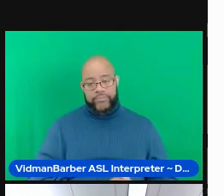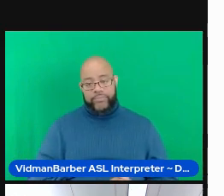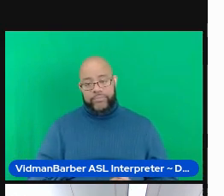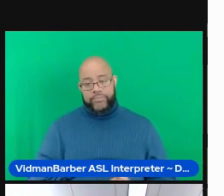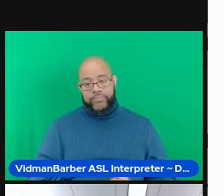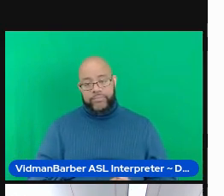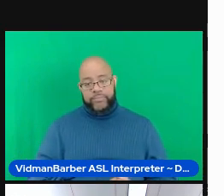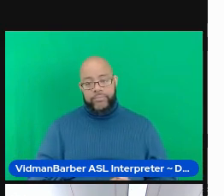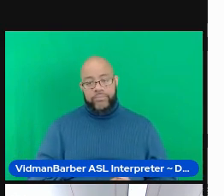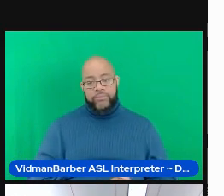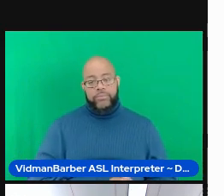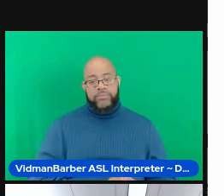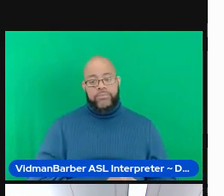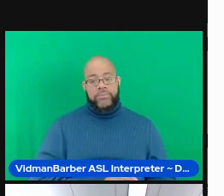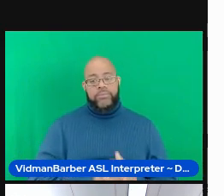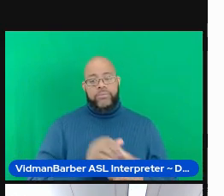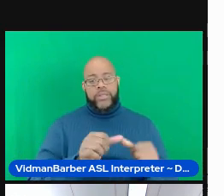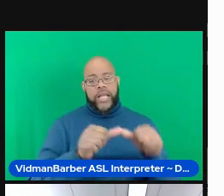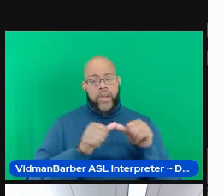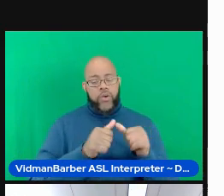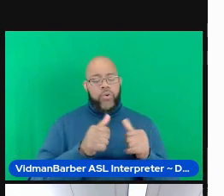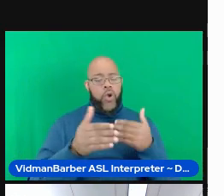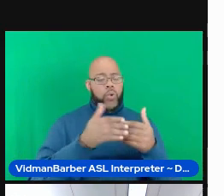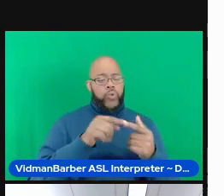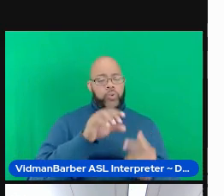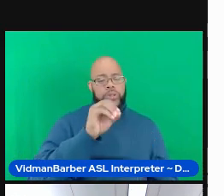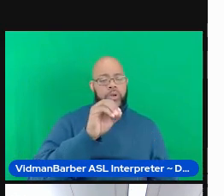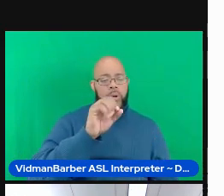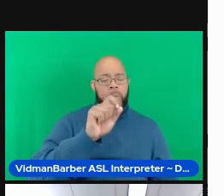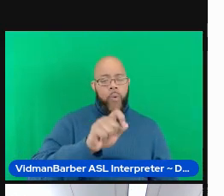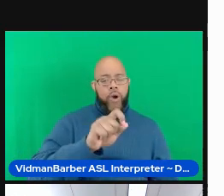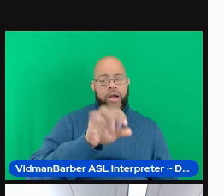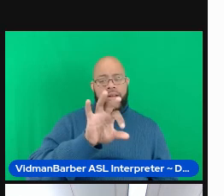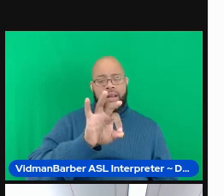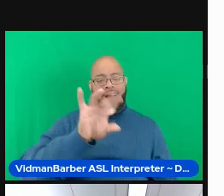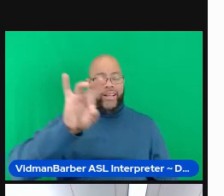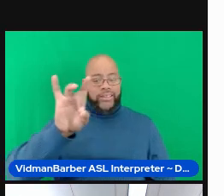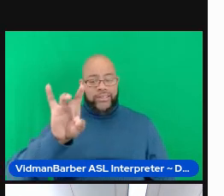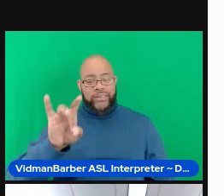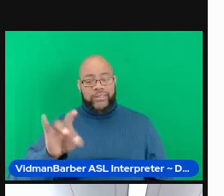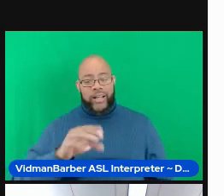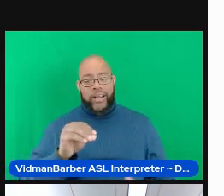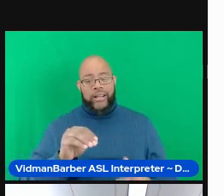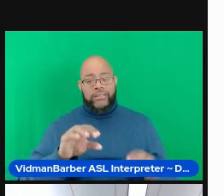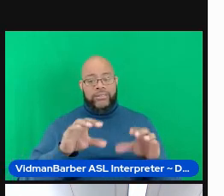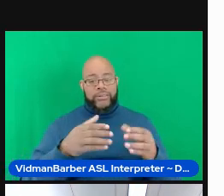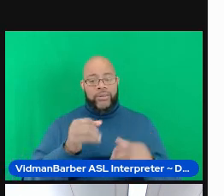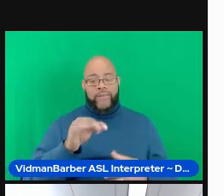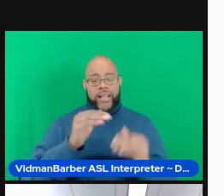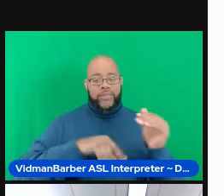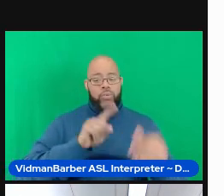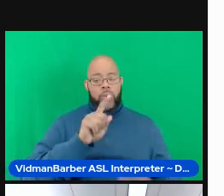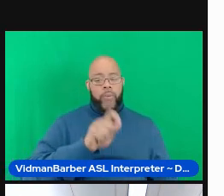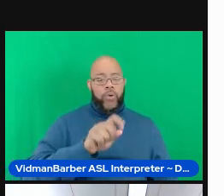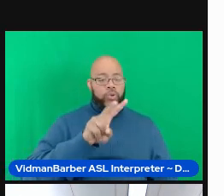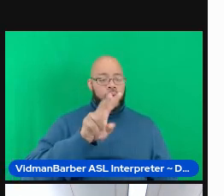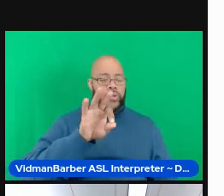with an area under the curve to be 0.98 and a cutoff of less than 1.295.